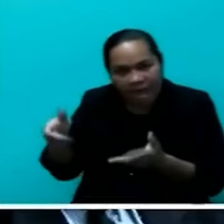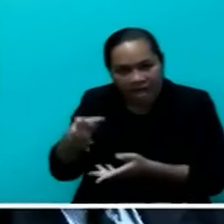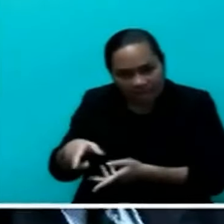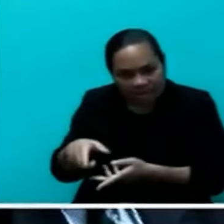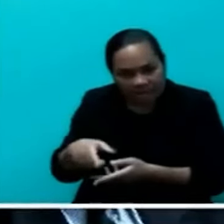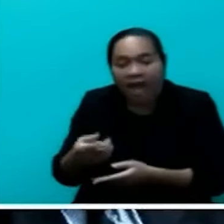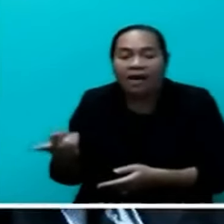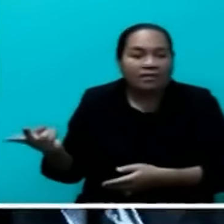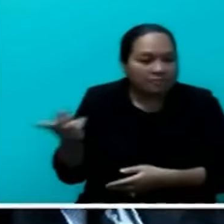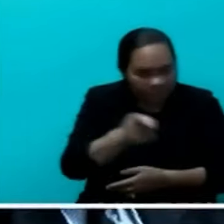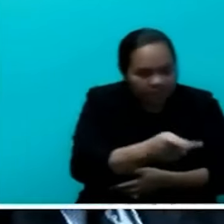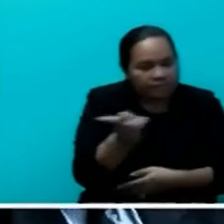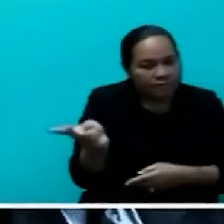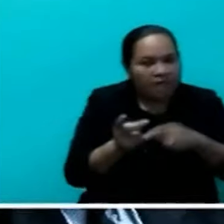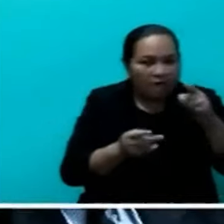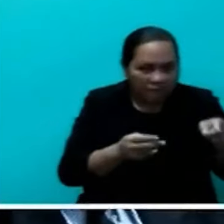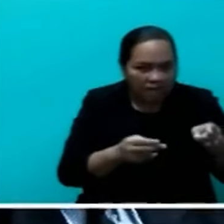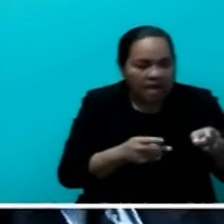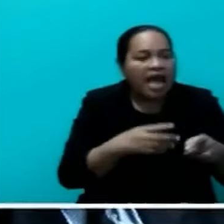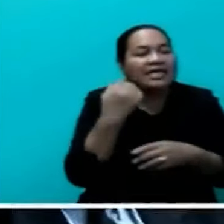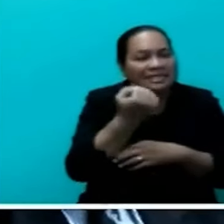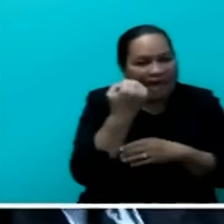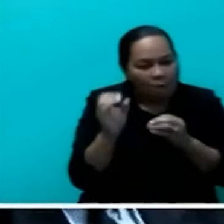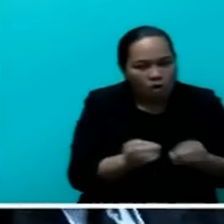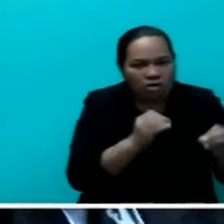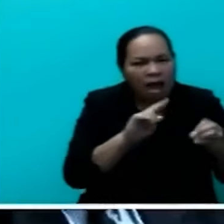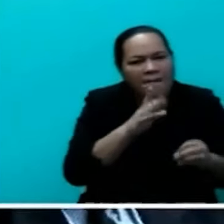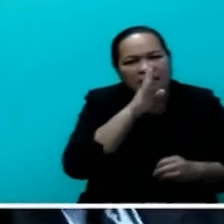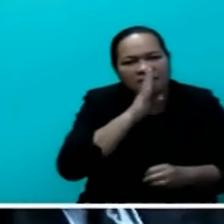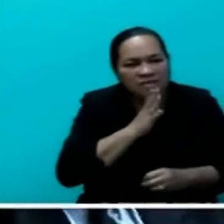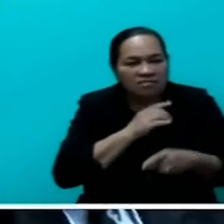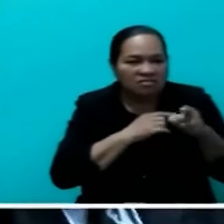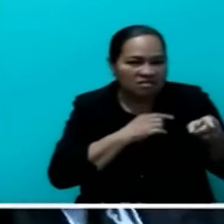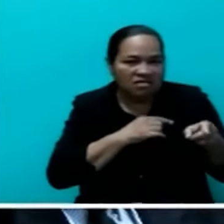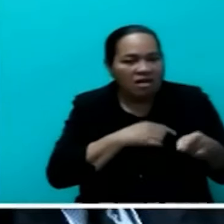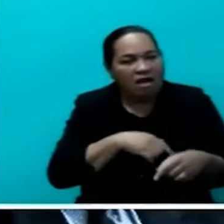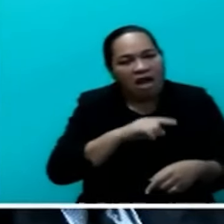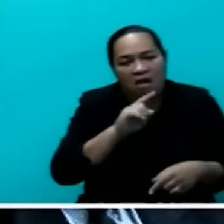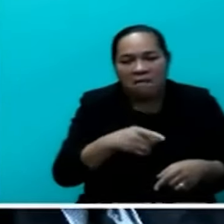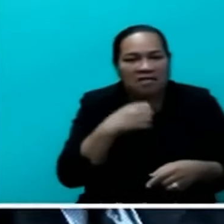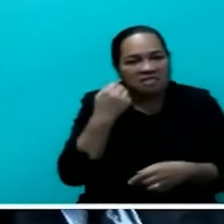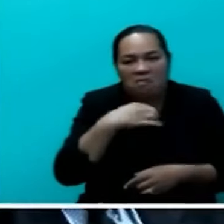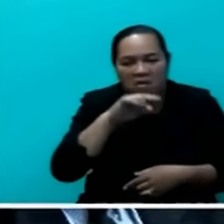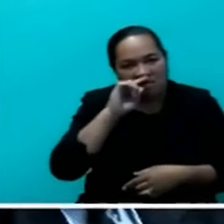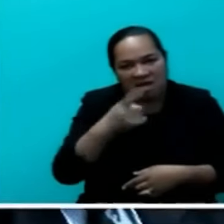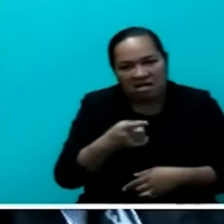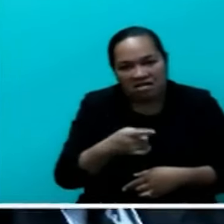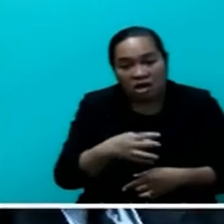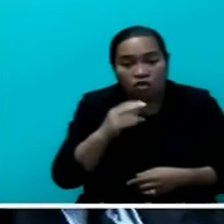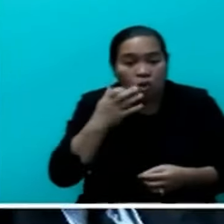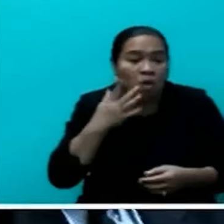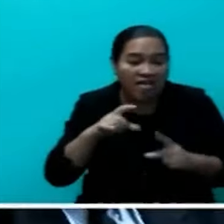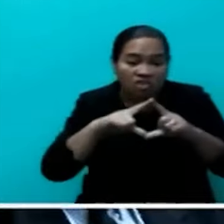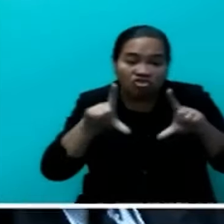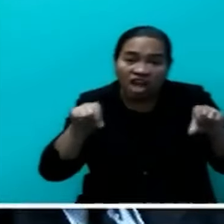Samoa organisers. Unfortunately, Samoa could not honour that payment, and the cheque received at